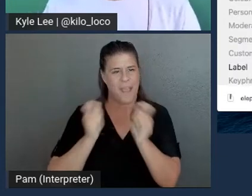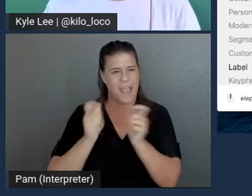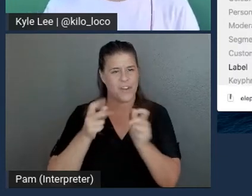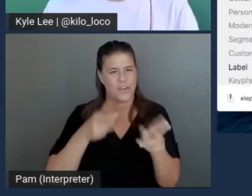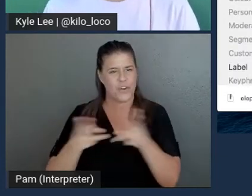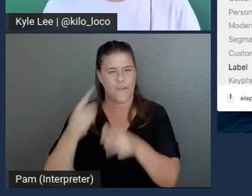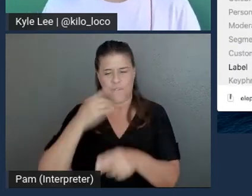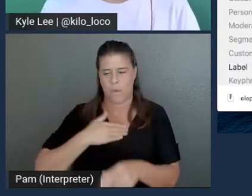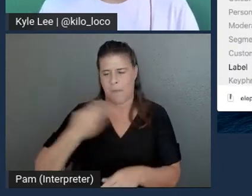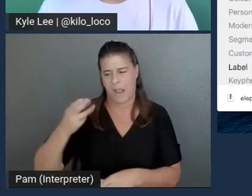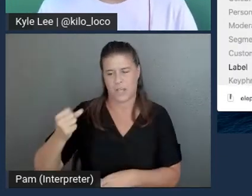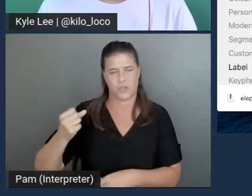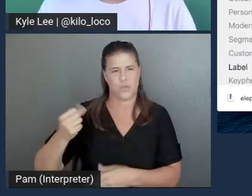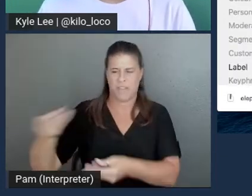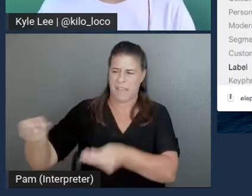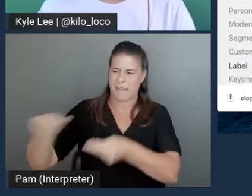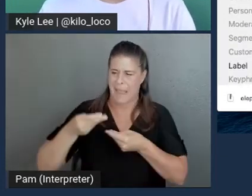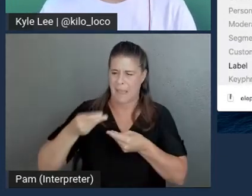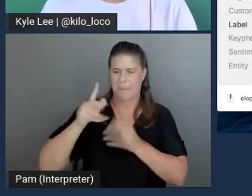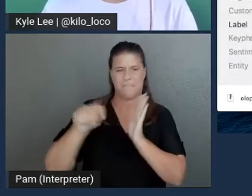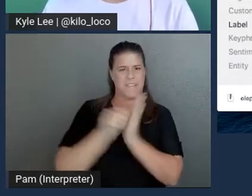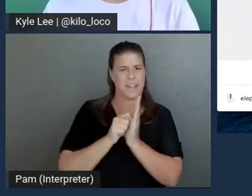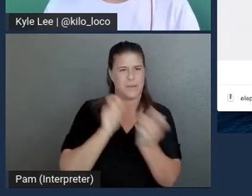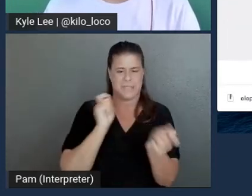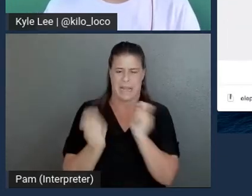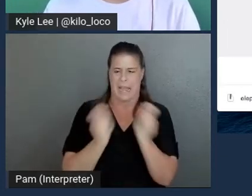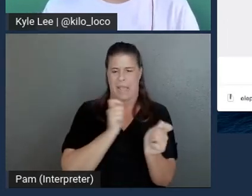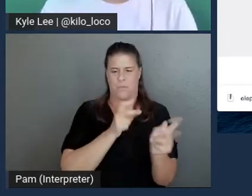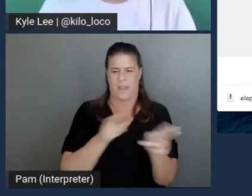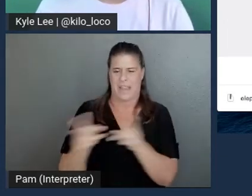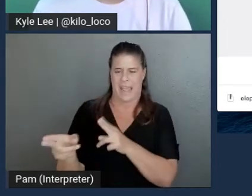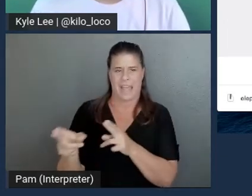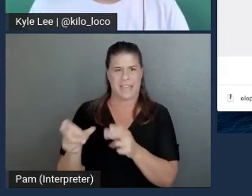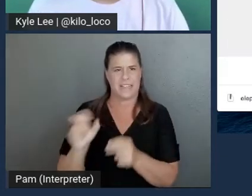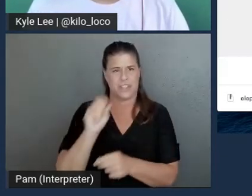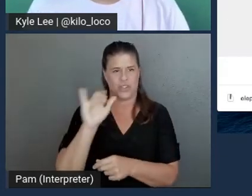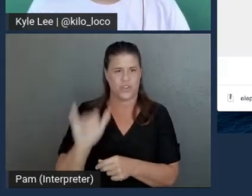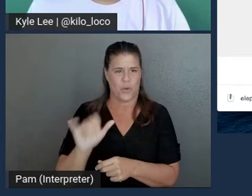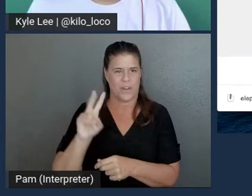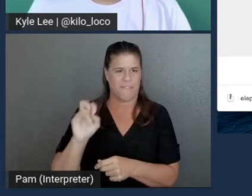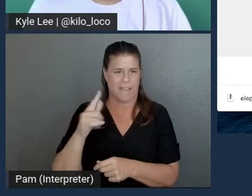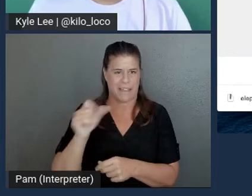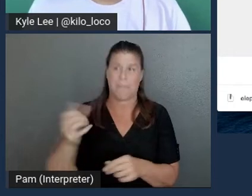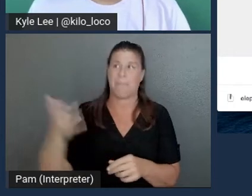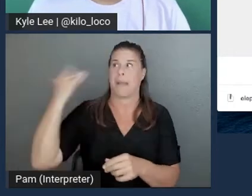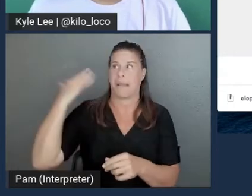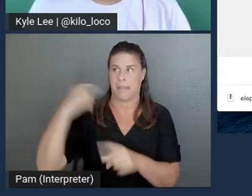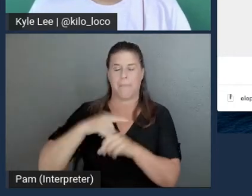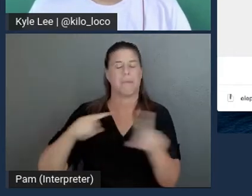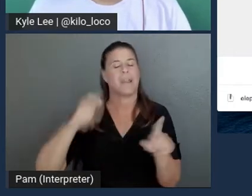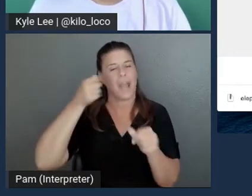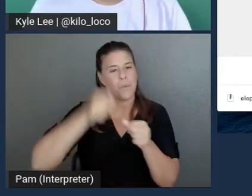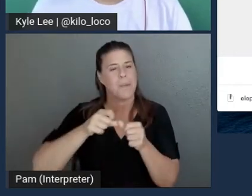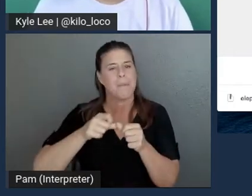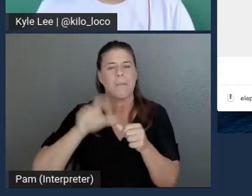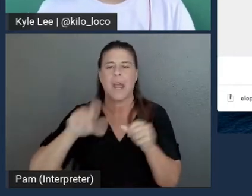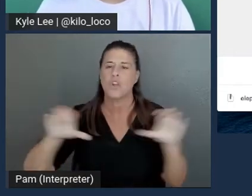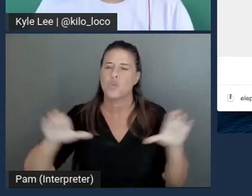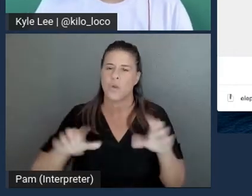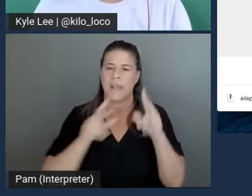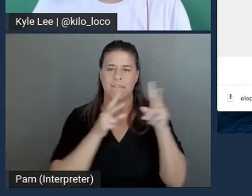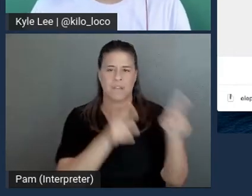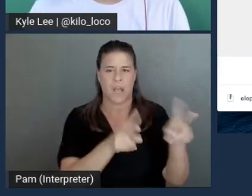they gave me a bunch of videos, and I would edit them in Sony Vegas back then. And I remember I had to do a lot of